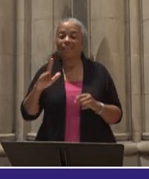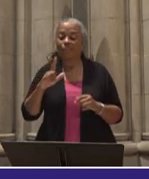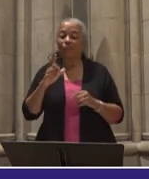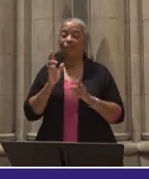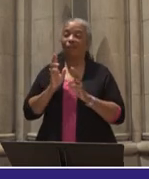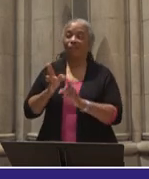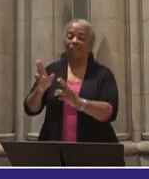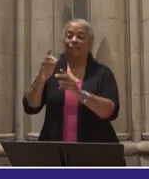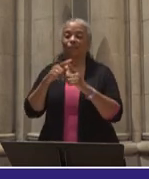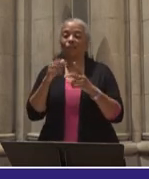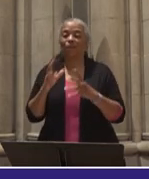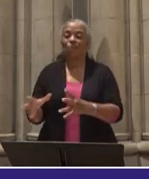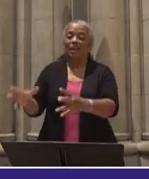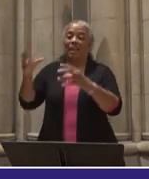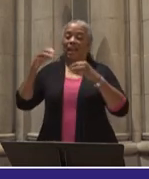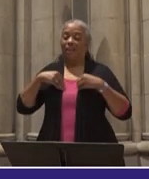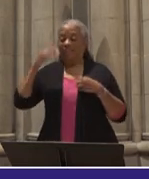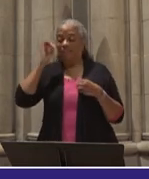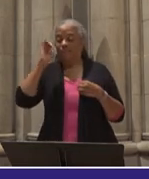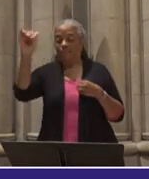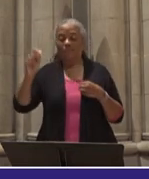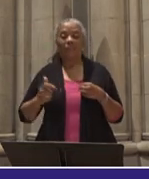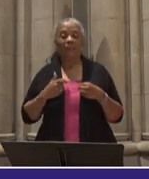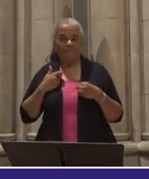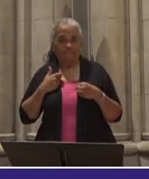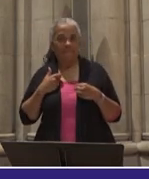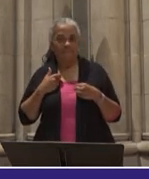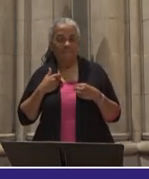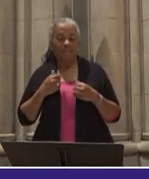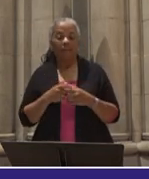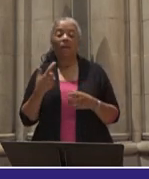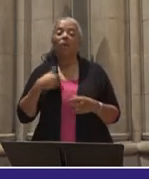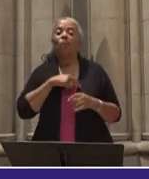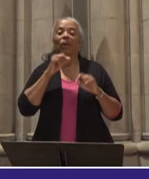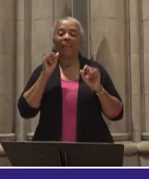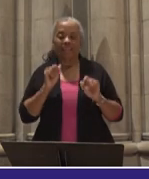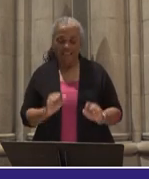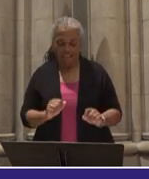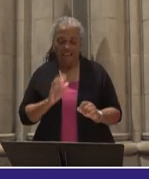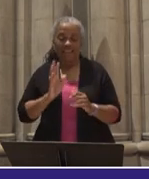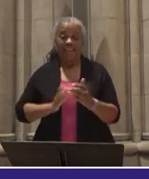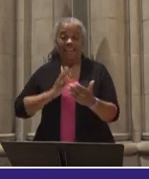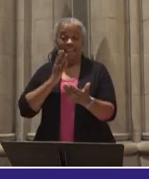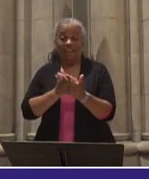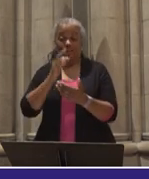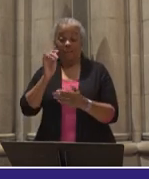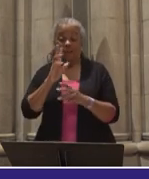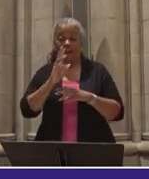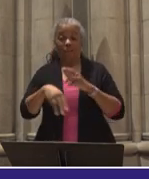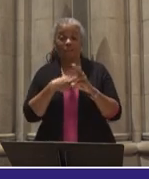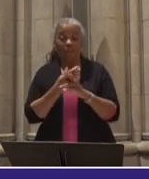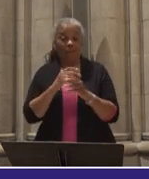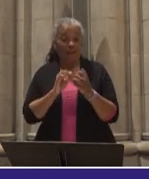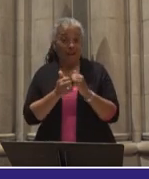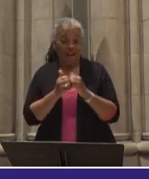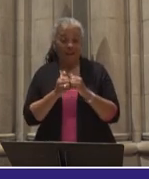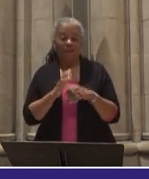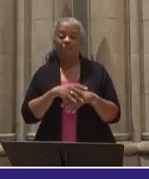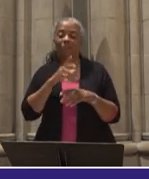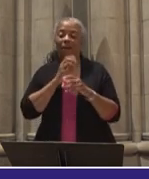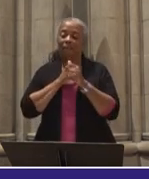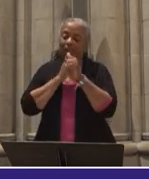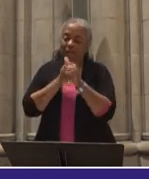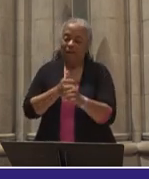to inherit eternal life. We can get to this world by heeding the